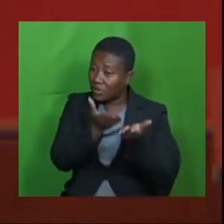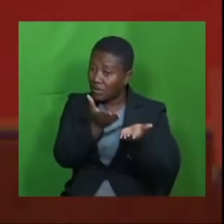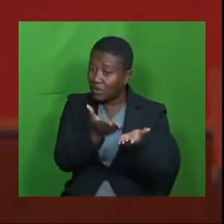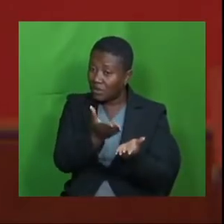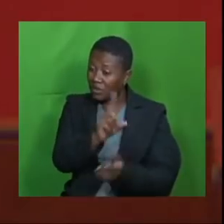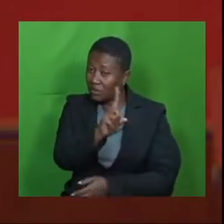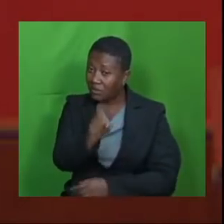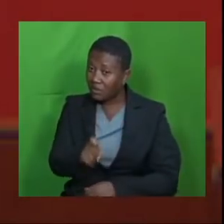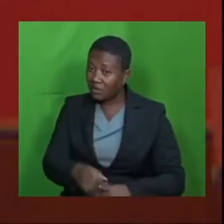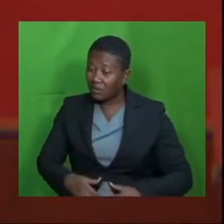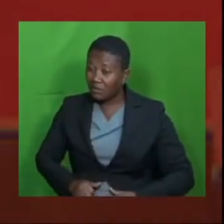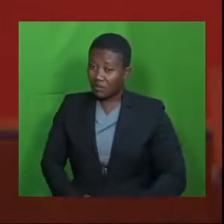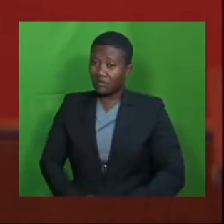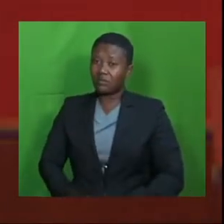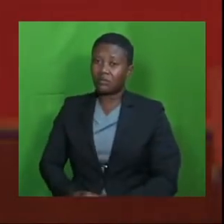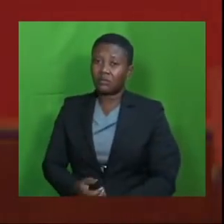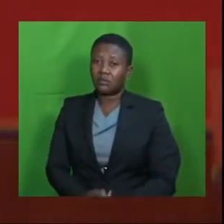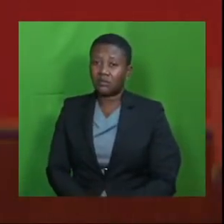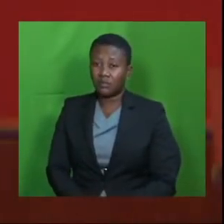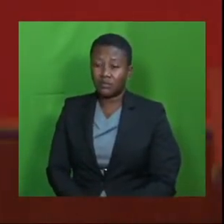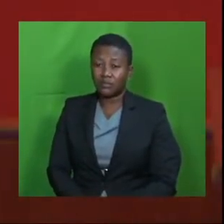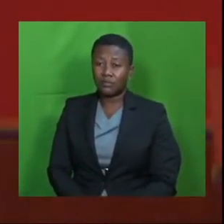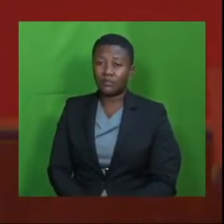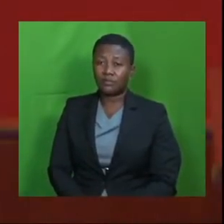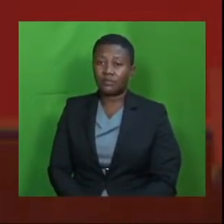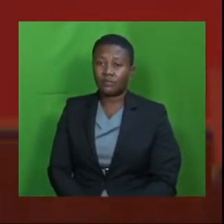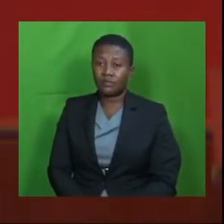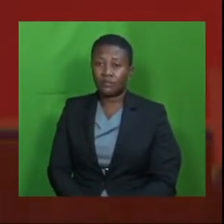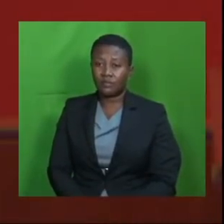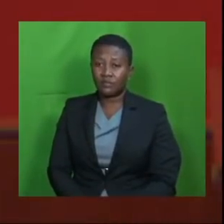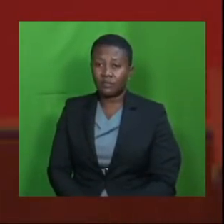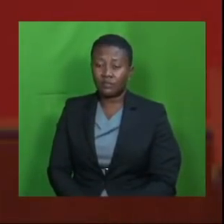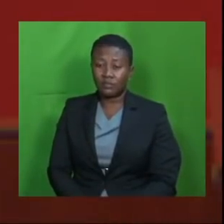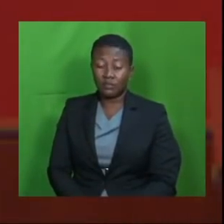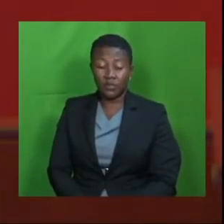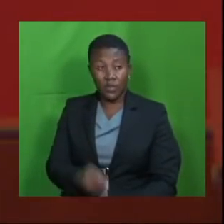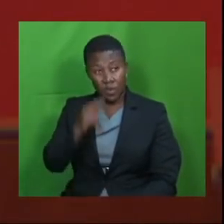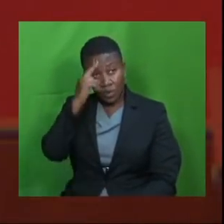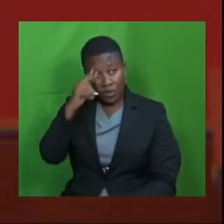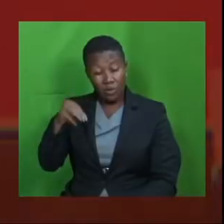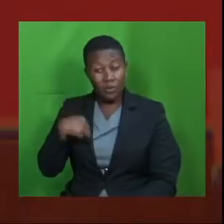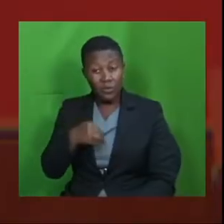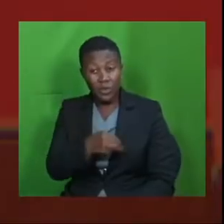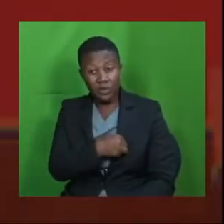Yes. And what they are here, put the question. All right. Honorable members,